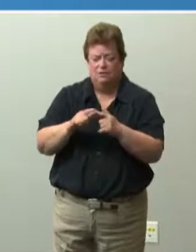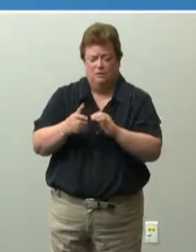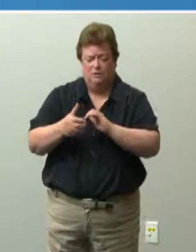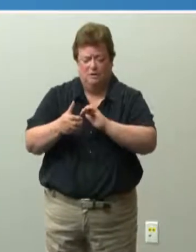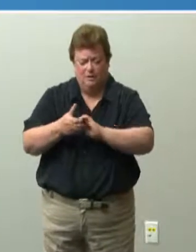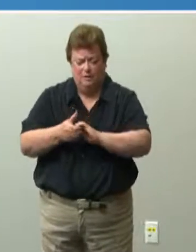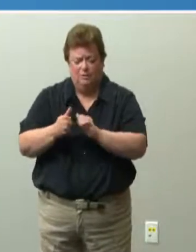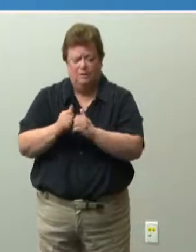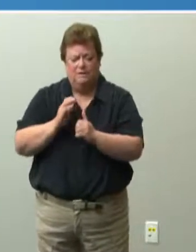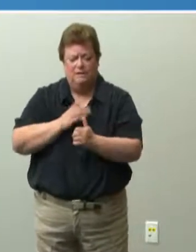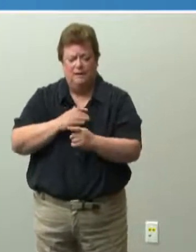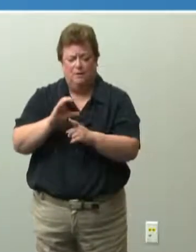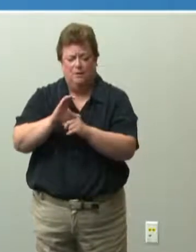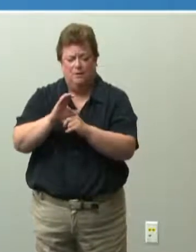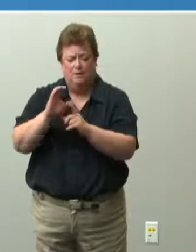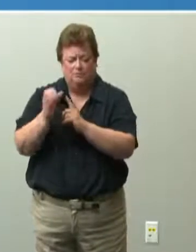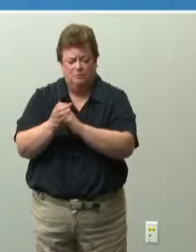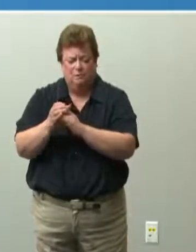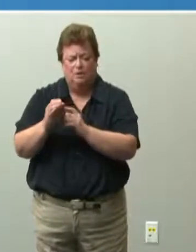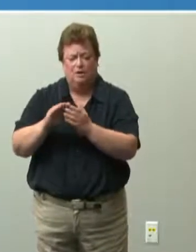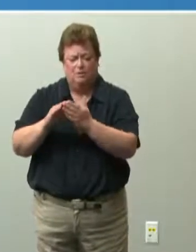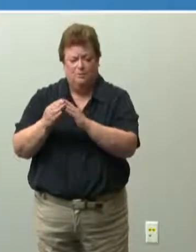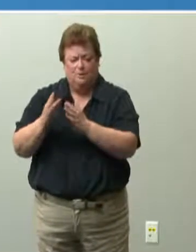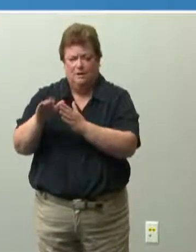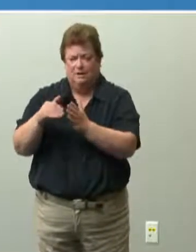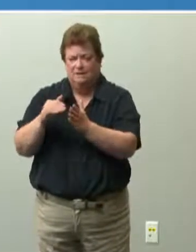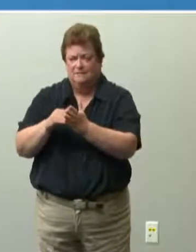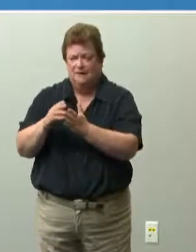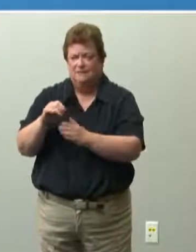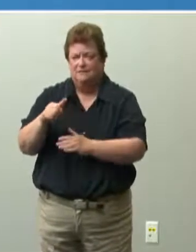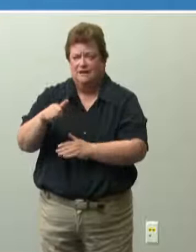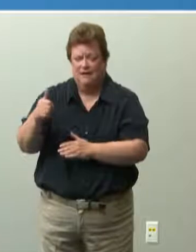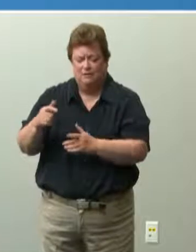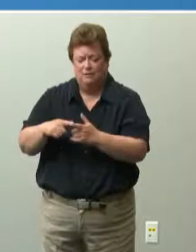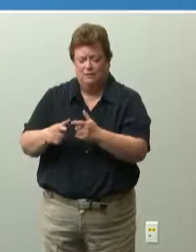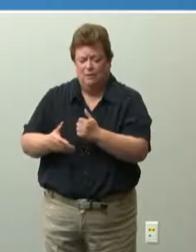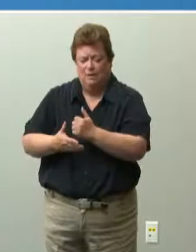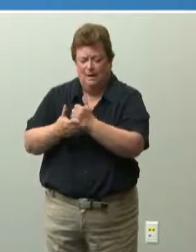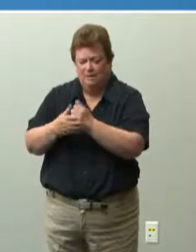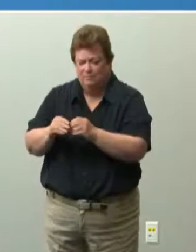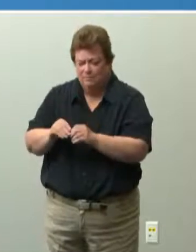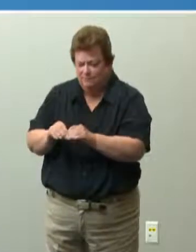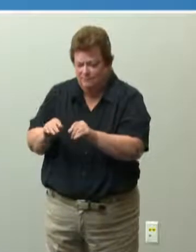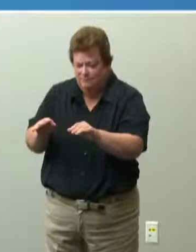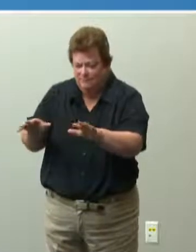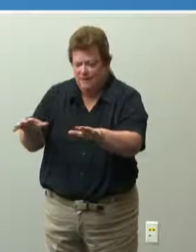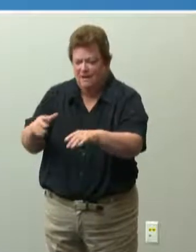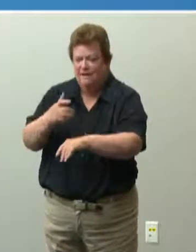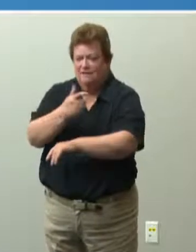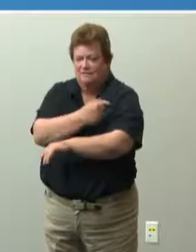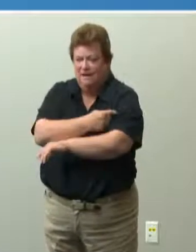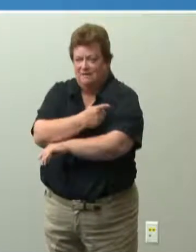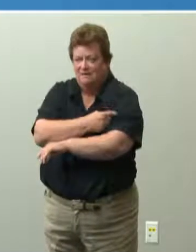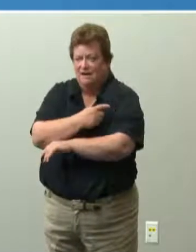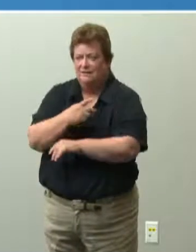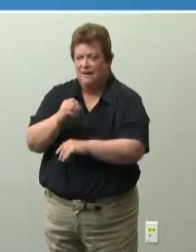our cultural community centers and others to expand vaccination efforts and help ensure vaccines